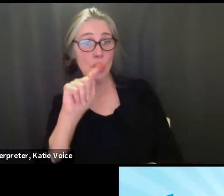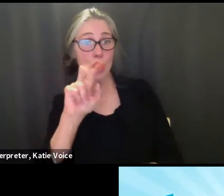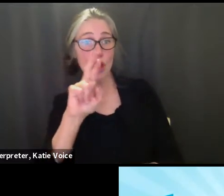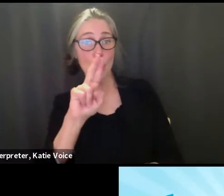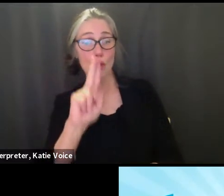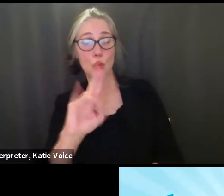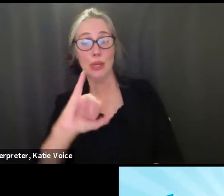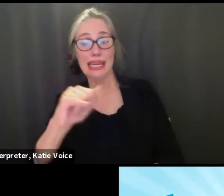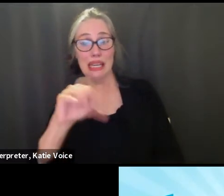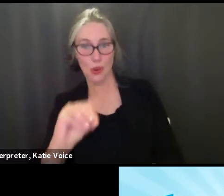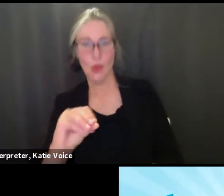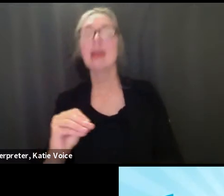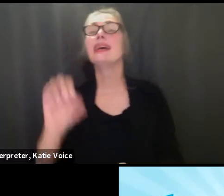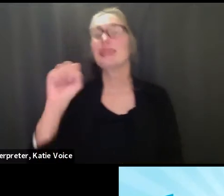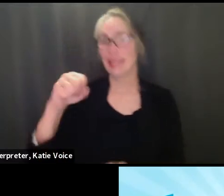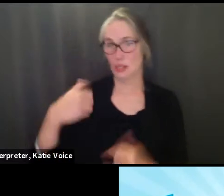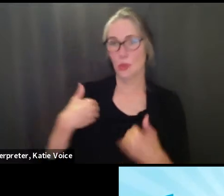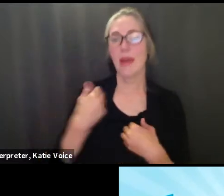this item.